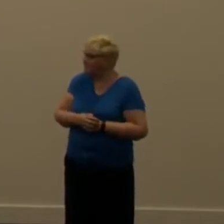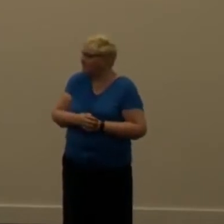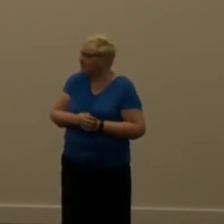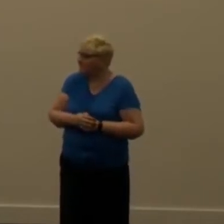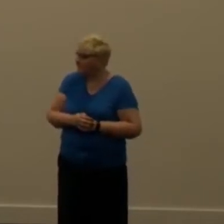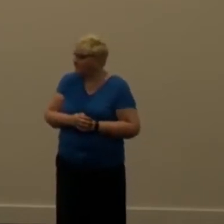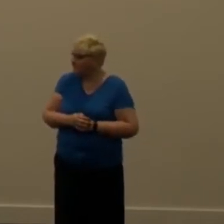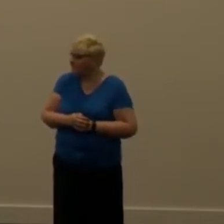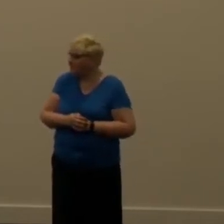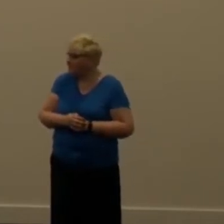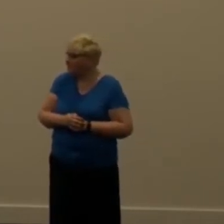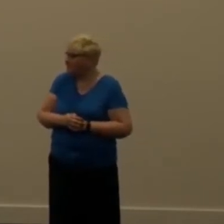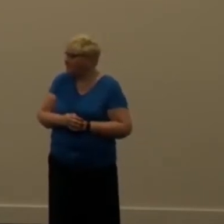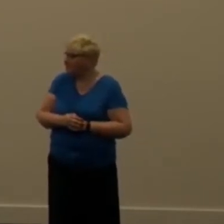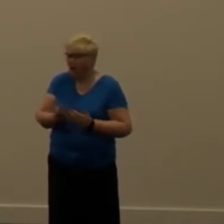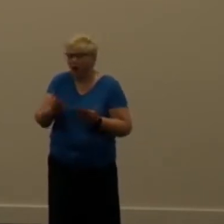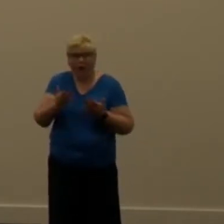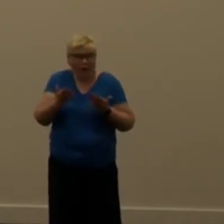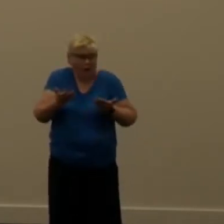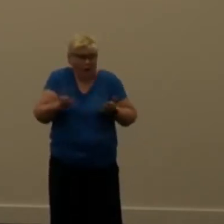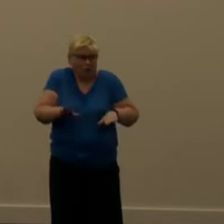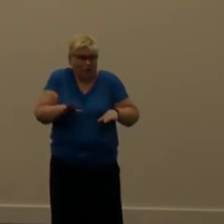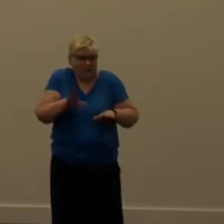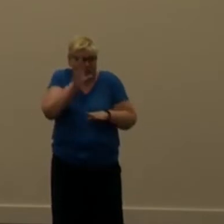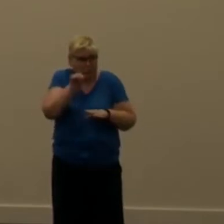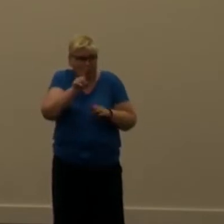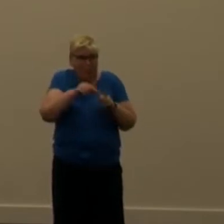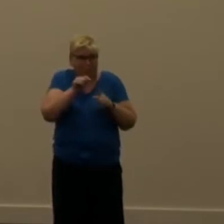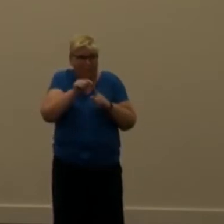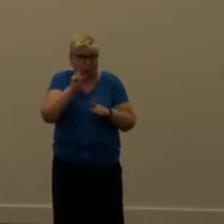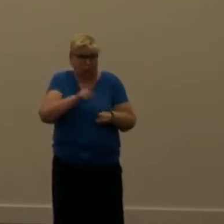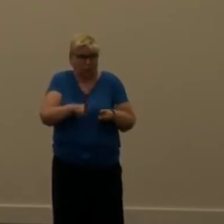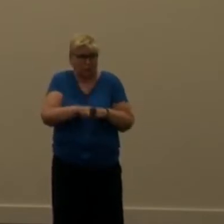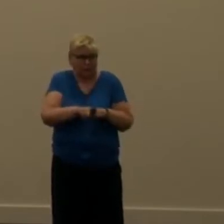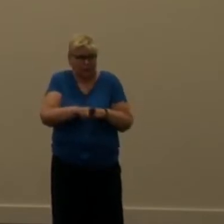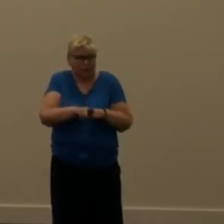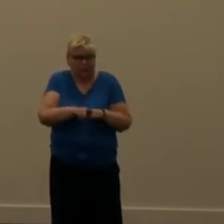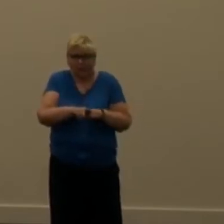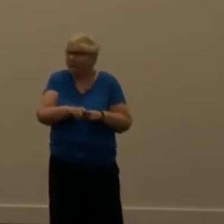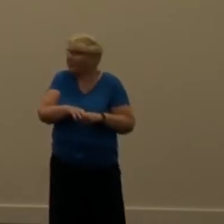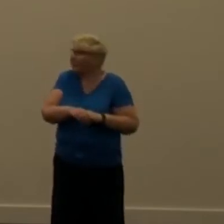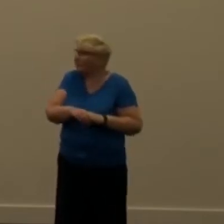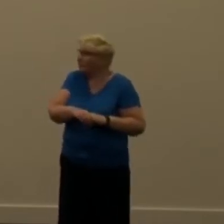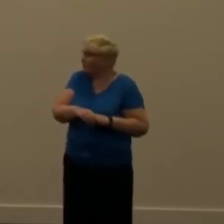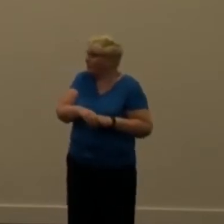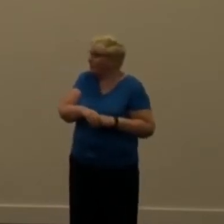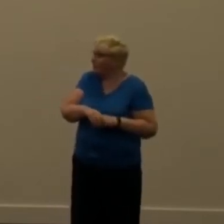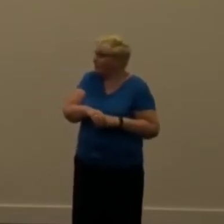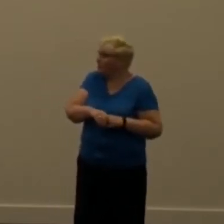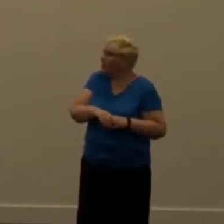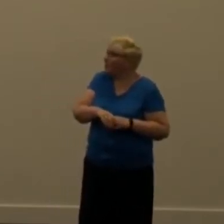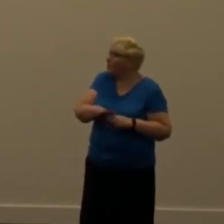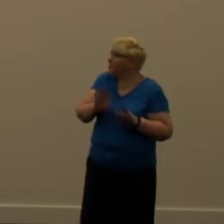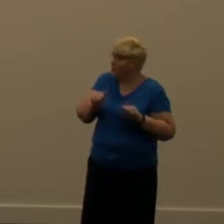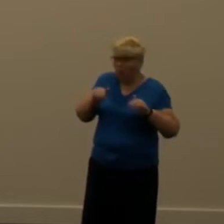started. No worry. Just to let you know what the application looks like. And I just wanted you to notice. So here I'm connected in